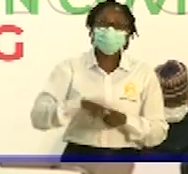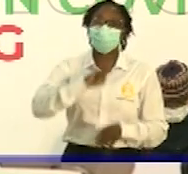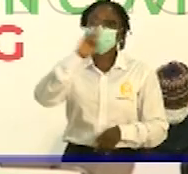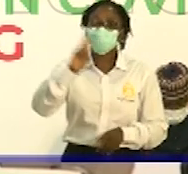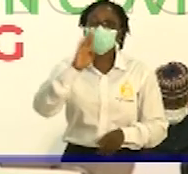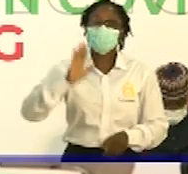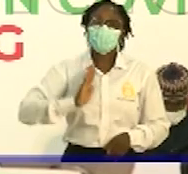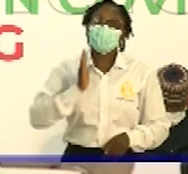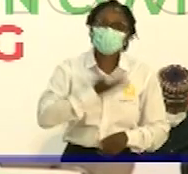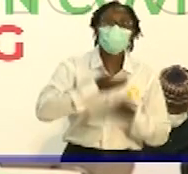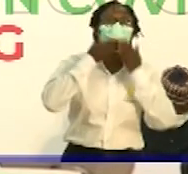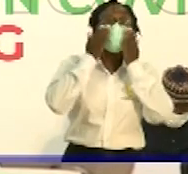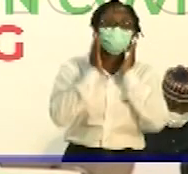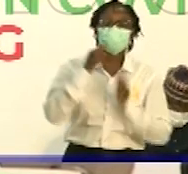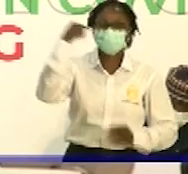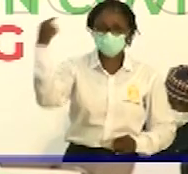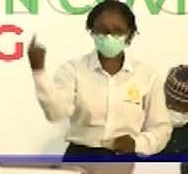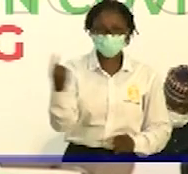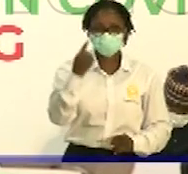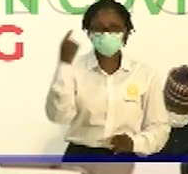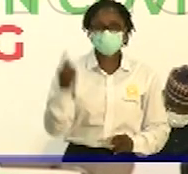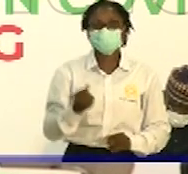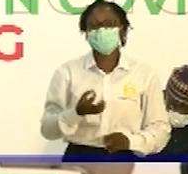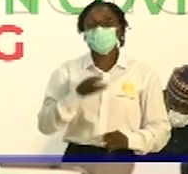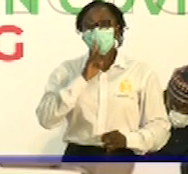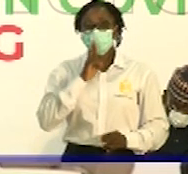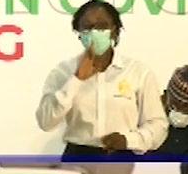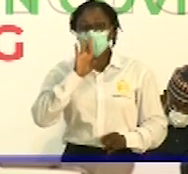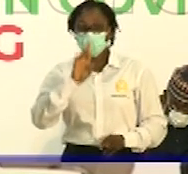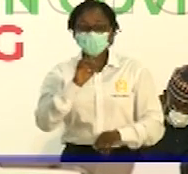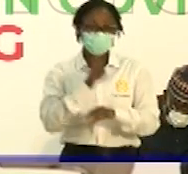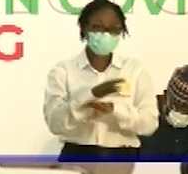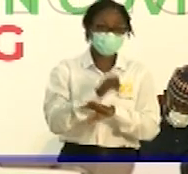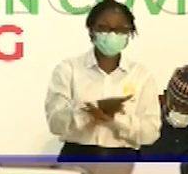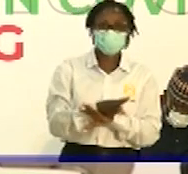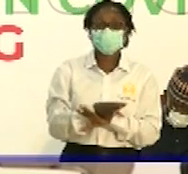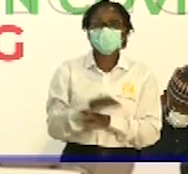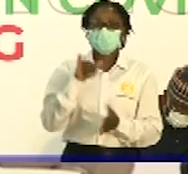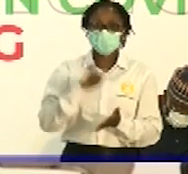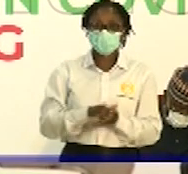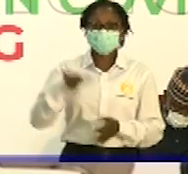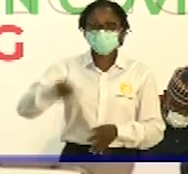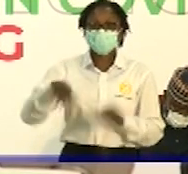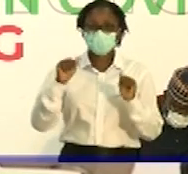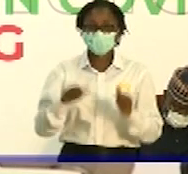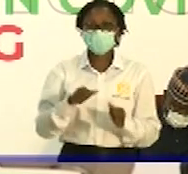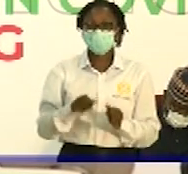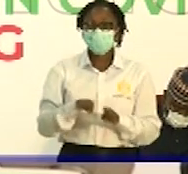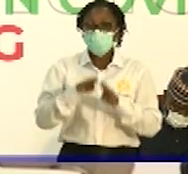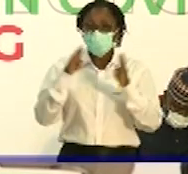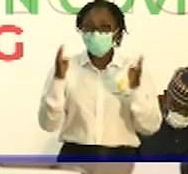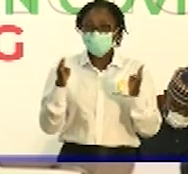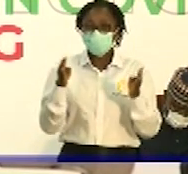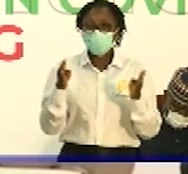particularly the use of face masks. Restaurants are advised that they can only operate